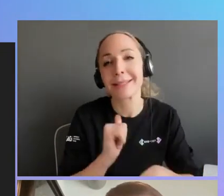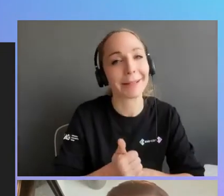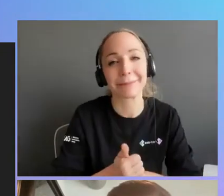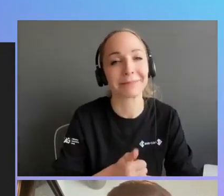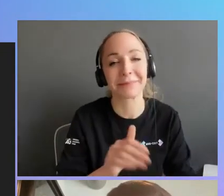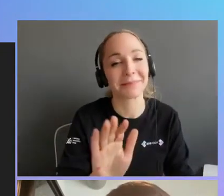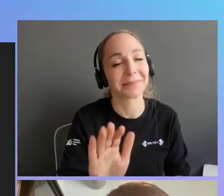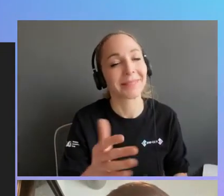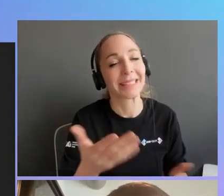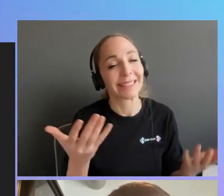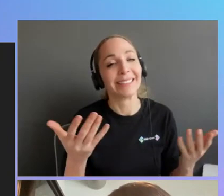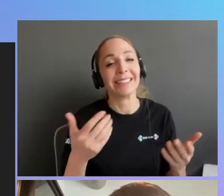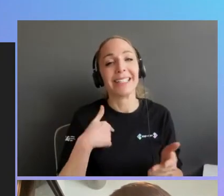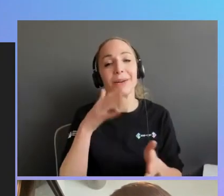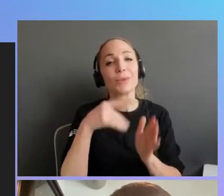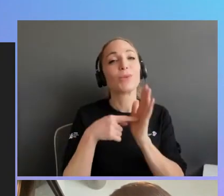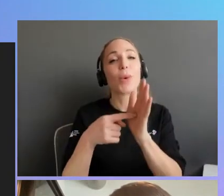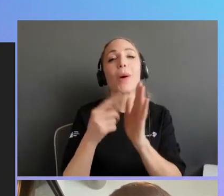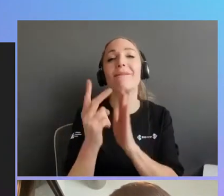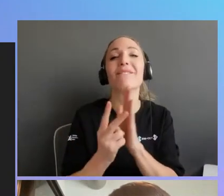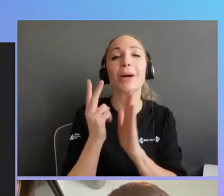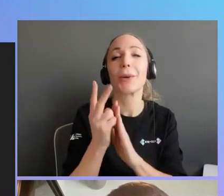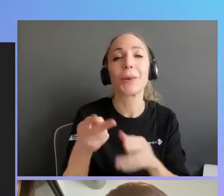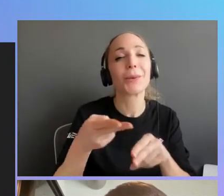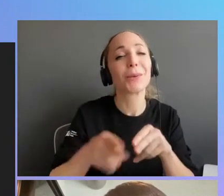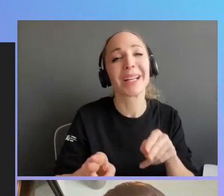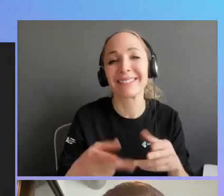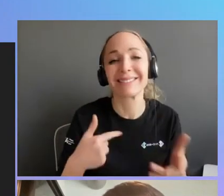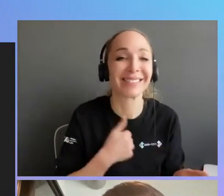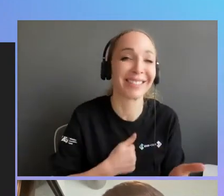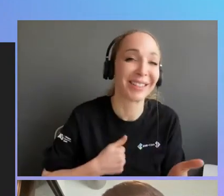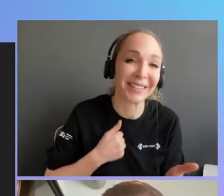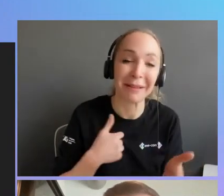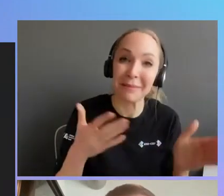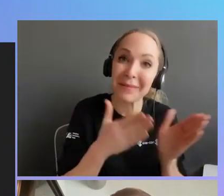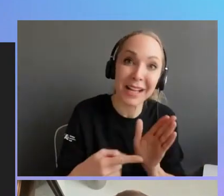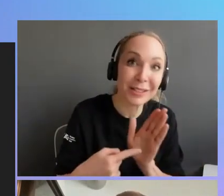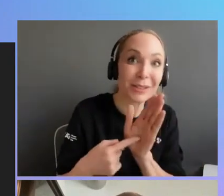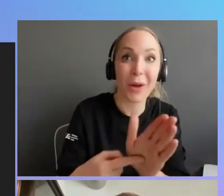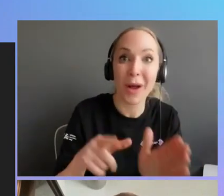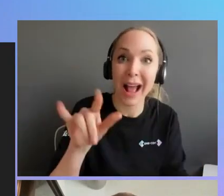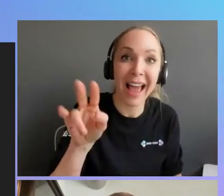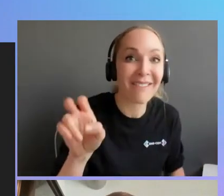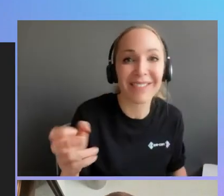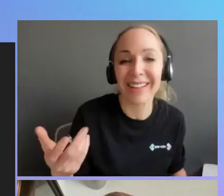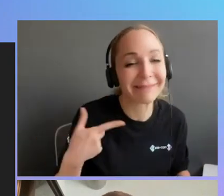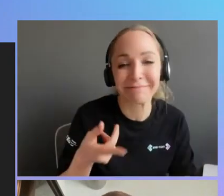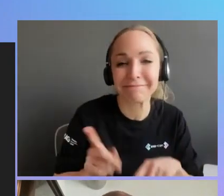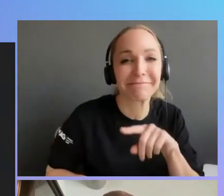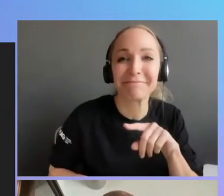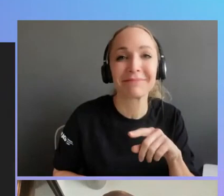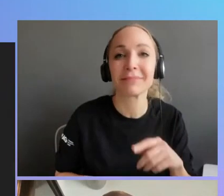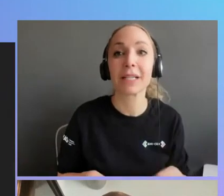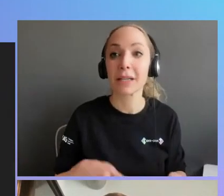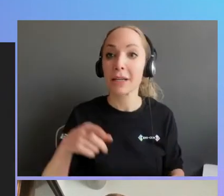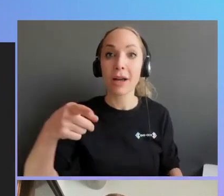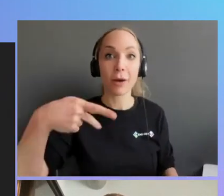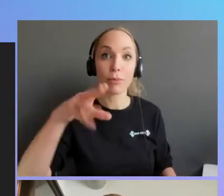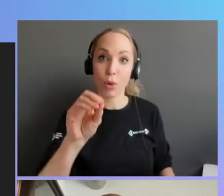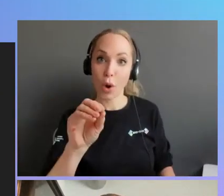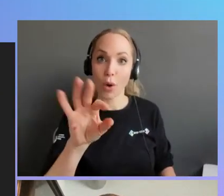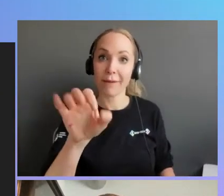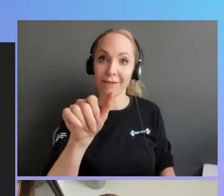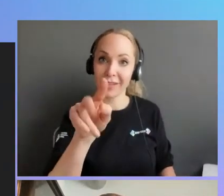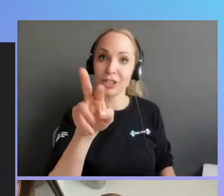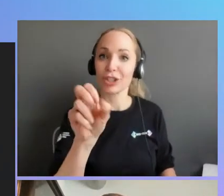what I was talking about. I was hoping to do a live demo. I really apologize. So it's All a right. pro feature, right, Harris? This is a pro feature. It's a